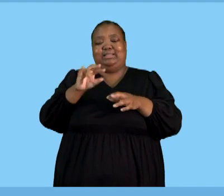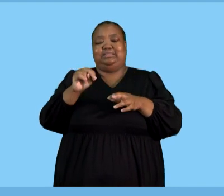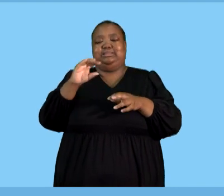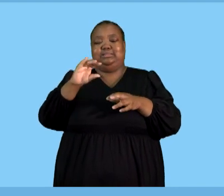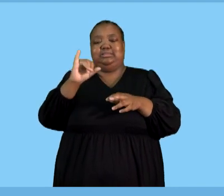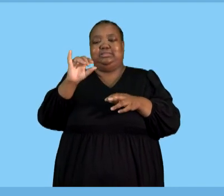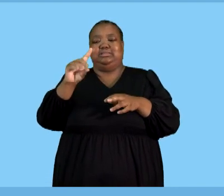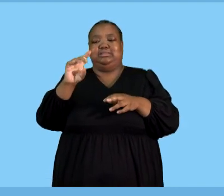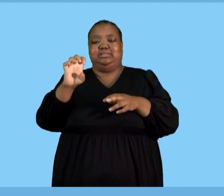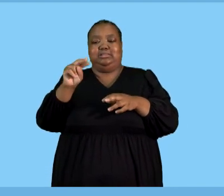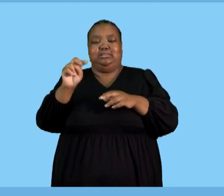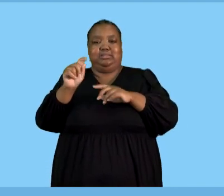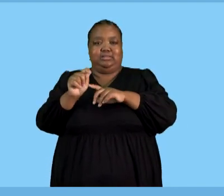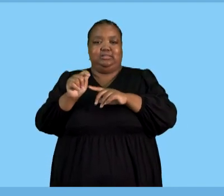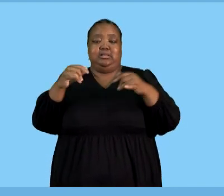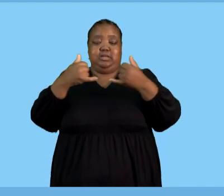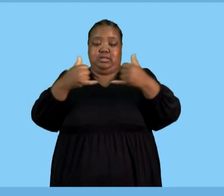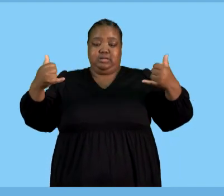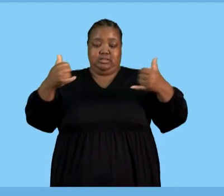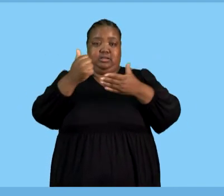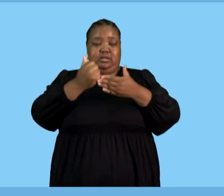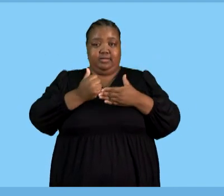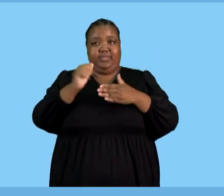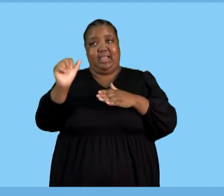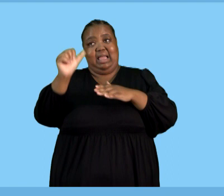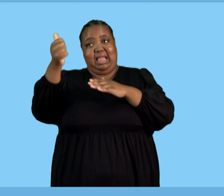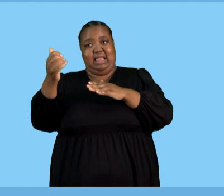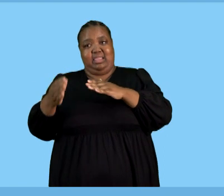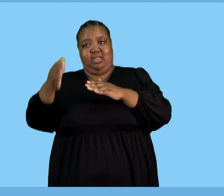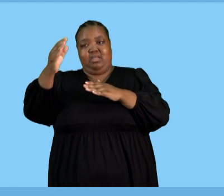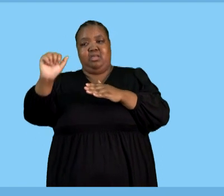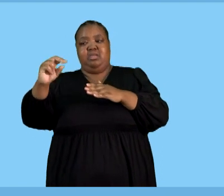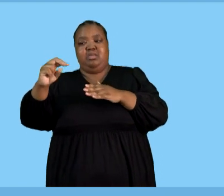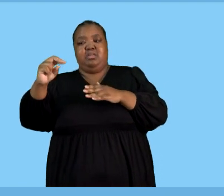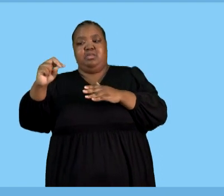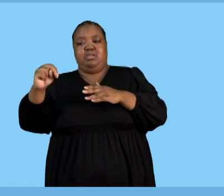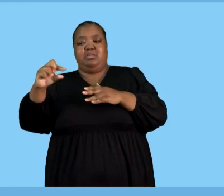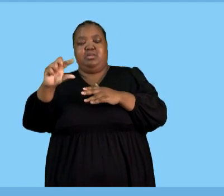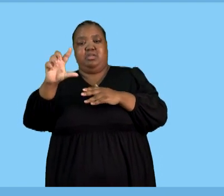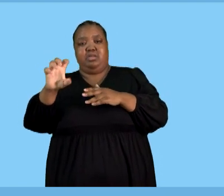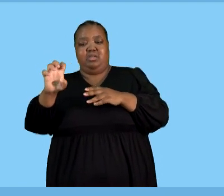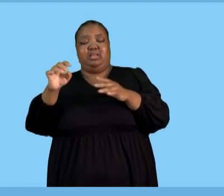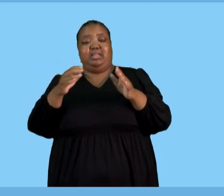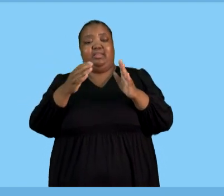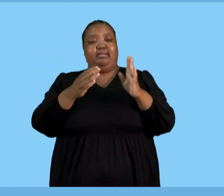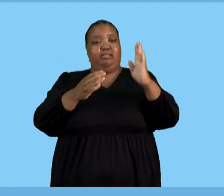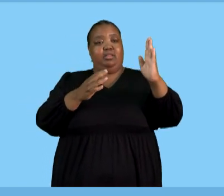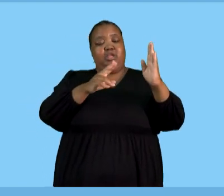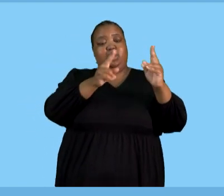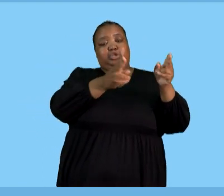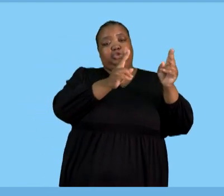incidence. Now, this line also helps us to measure the other angle on the other side now between the normal